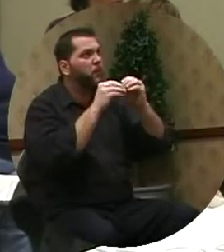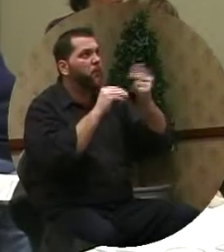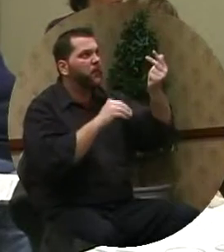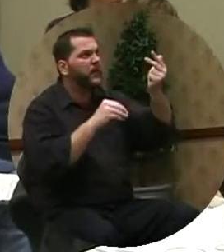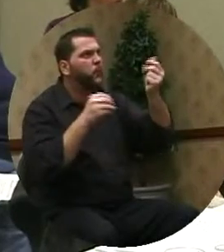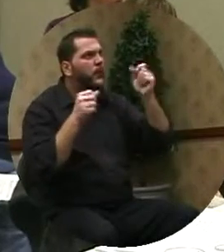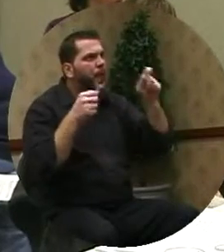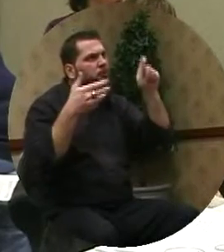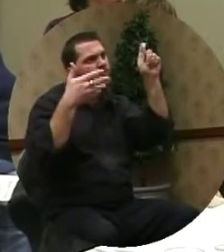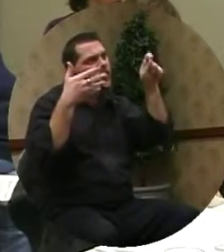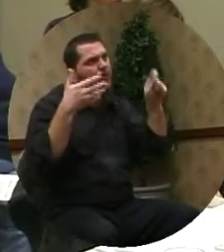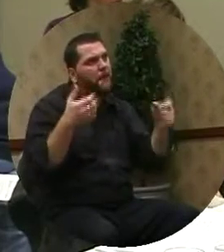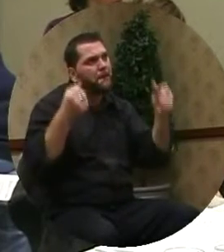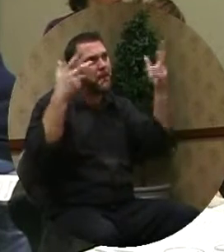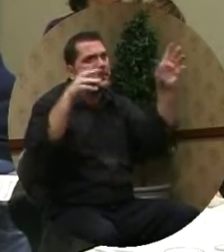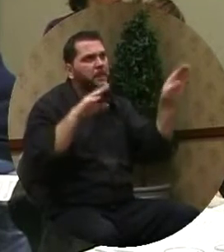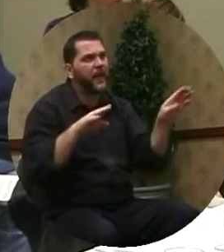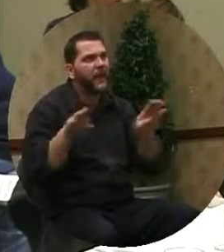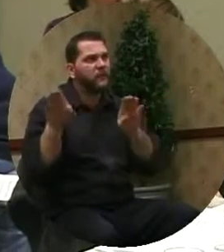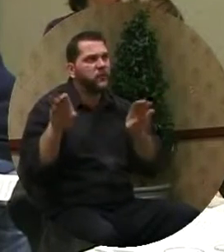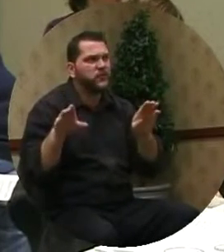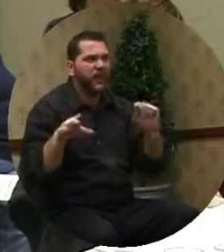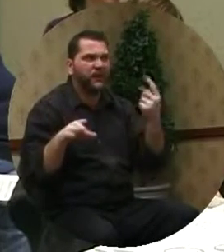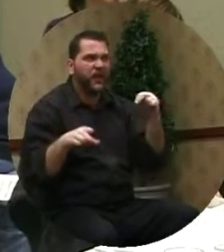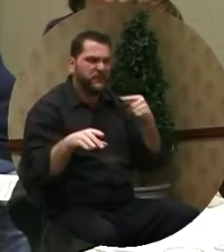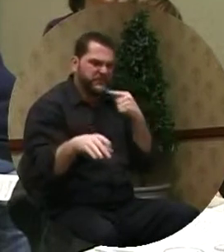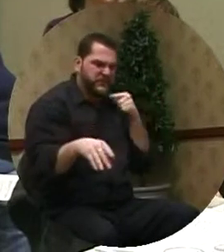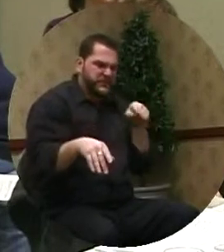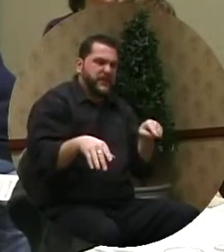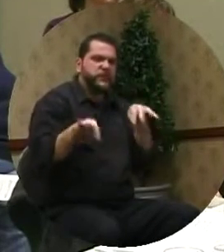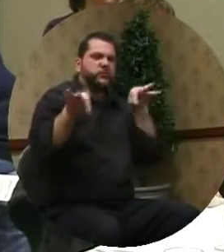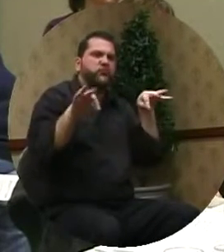then what would the describe your problem behavior